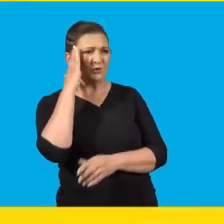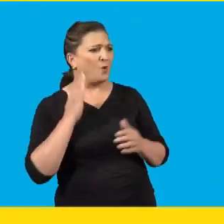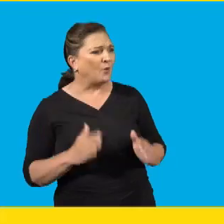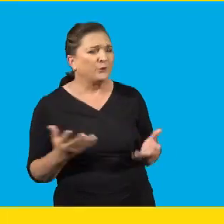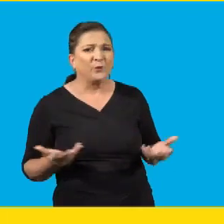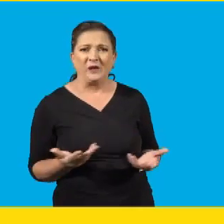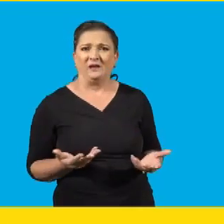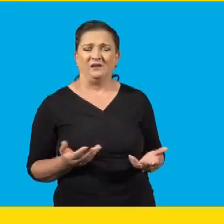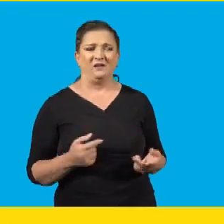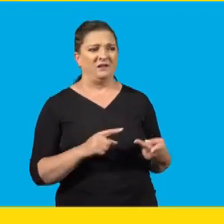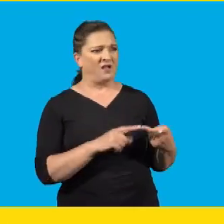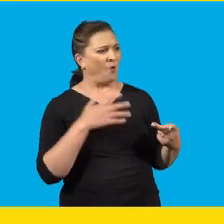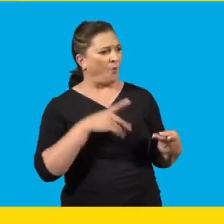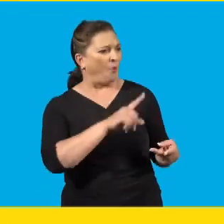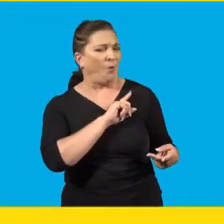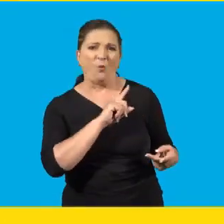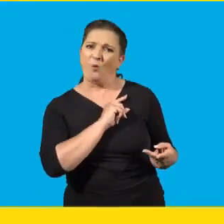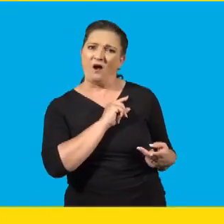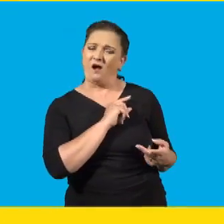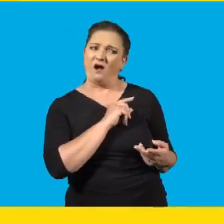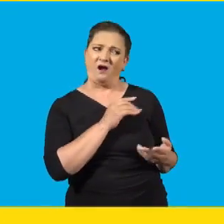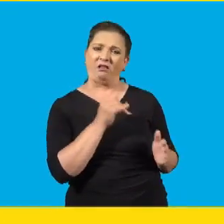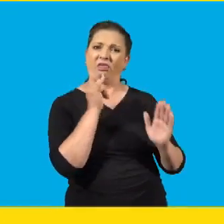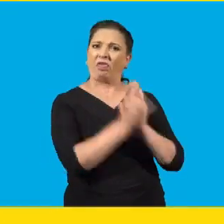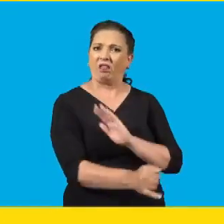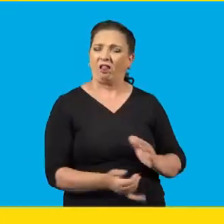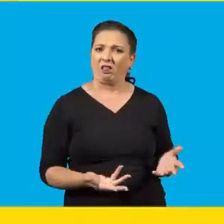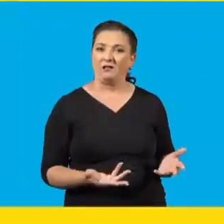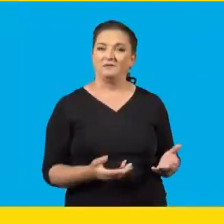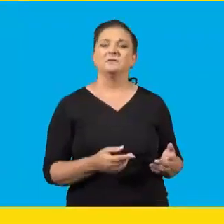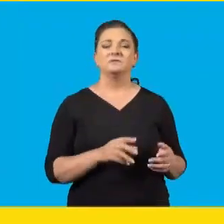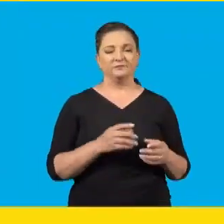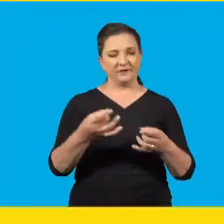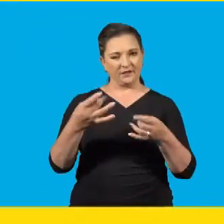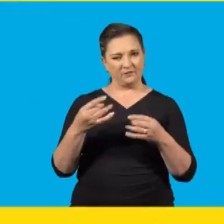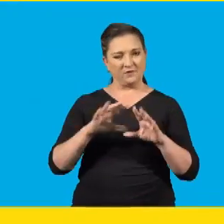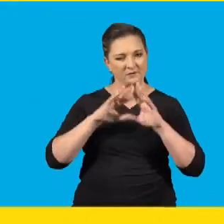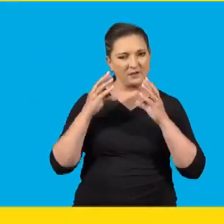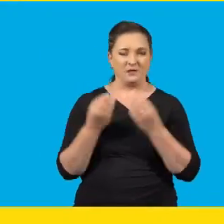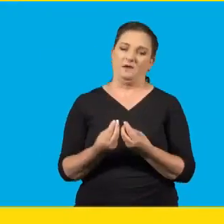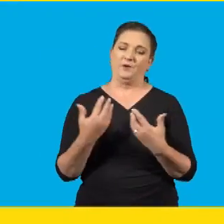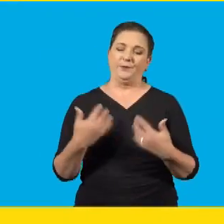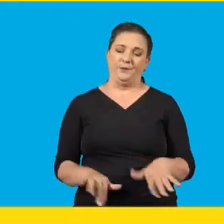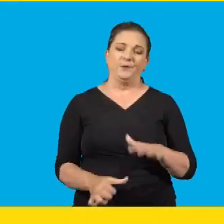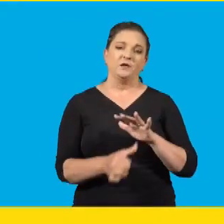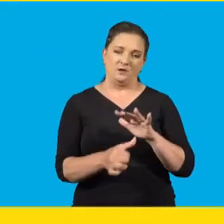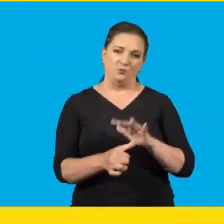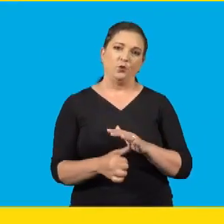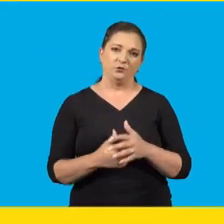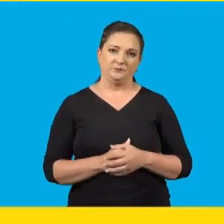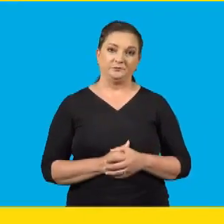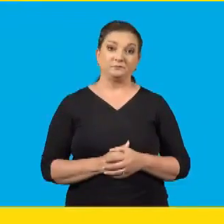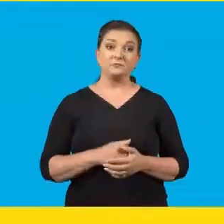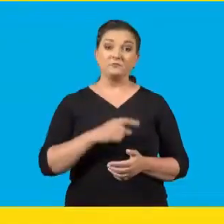hidden. They also wanted to know why the loved ones were killed. So all that information is very, very